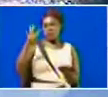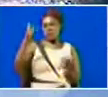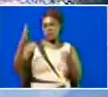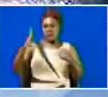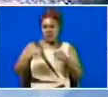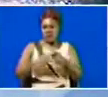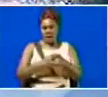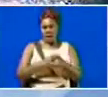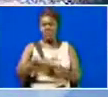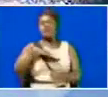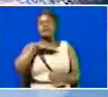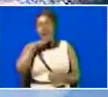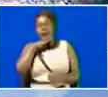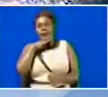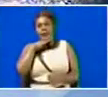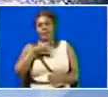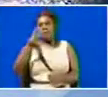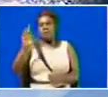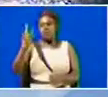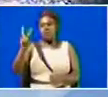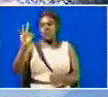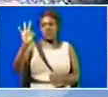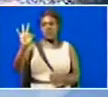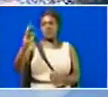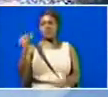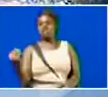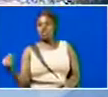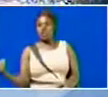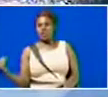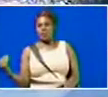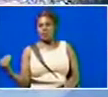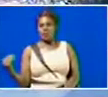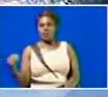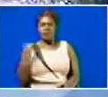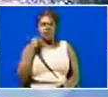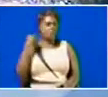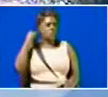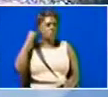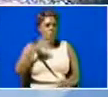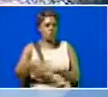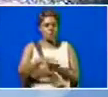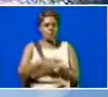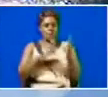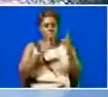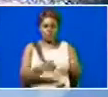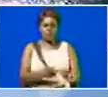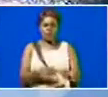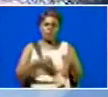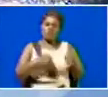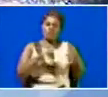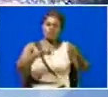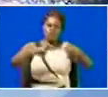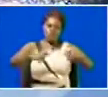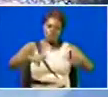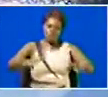who lost their lives in the horror incident, 23 were children. Our Nakuru-based reporter Elphas Lagat has been with the search and